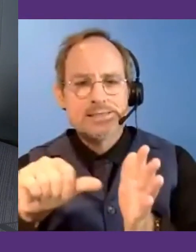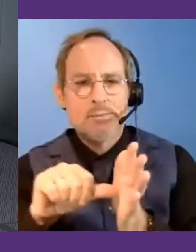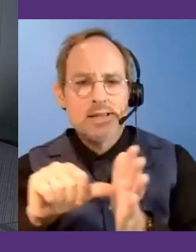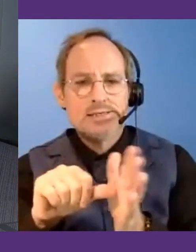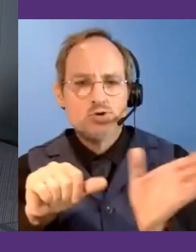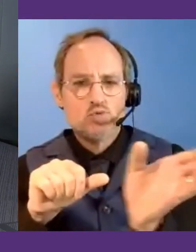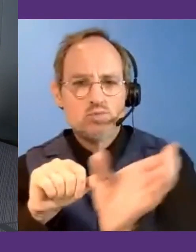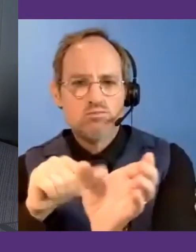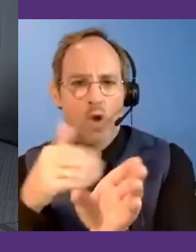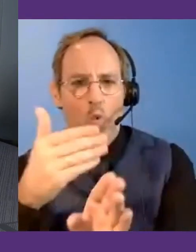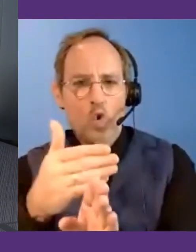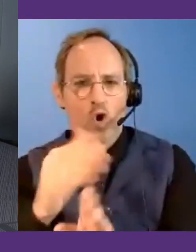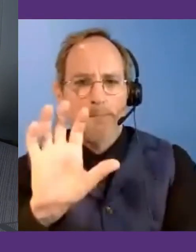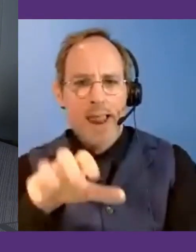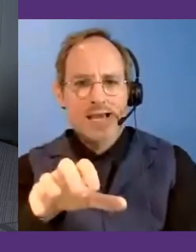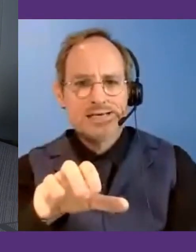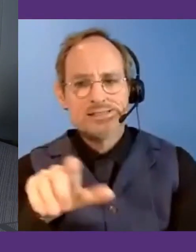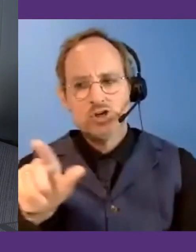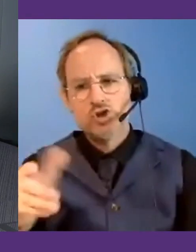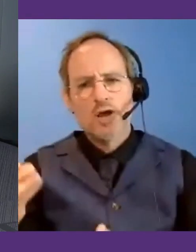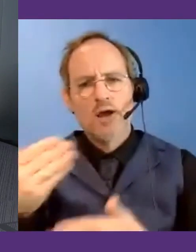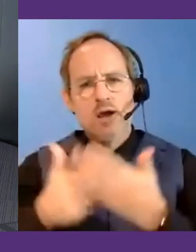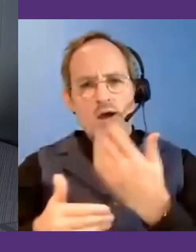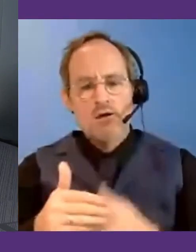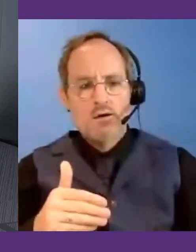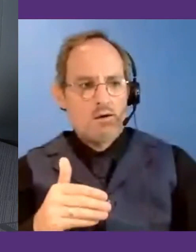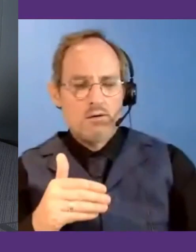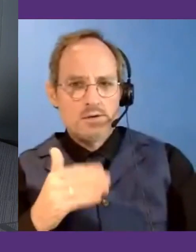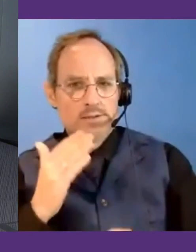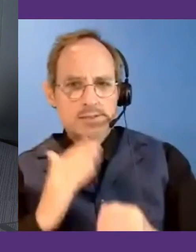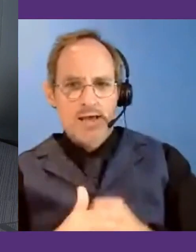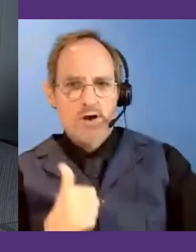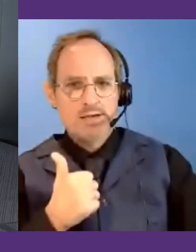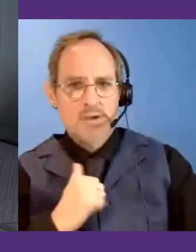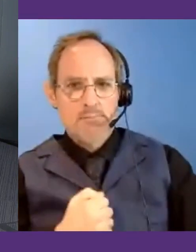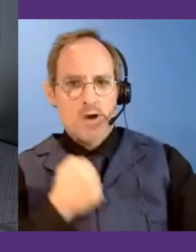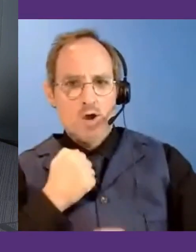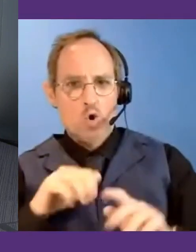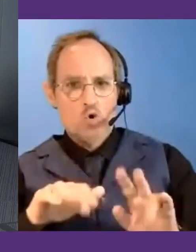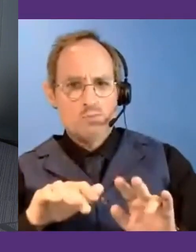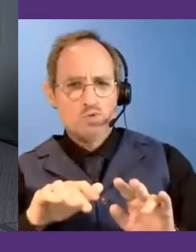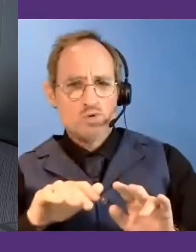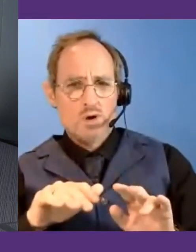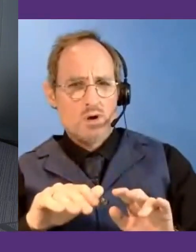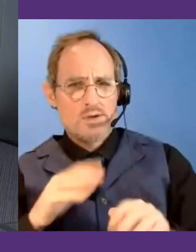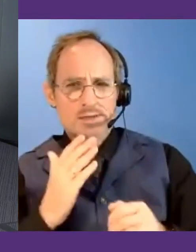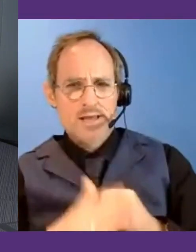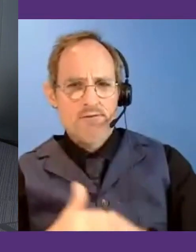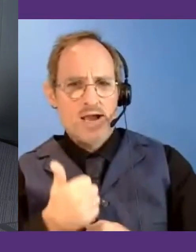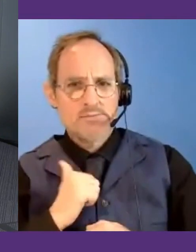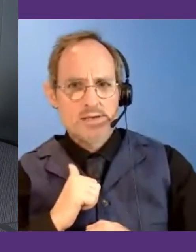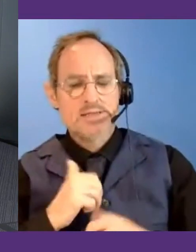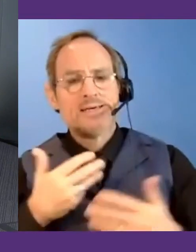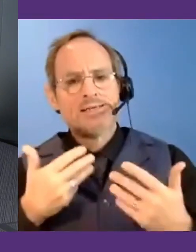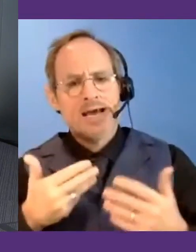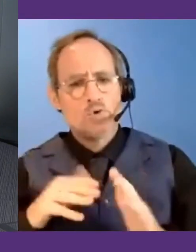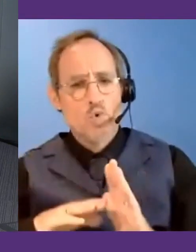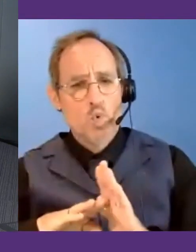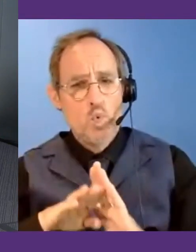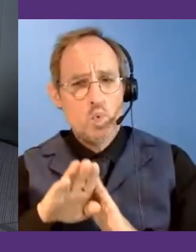thought I'd have my own computer. And she's been absolutely flying. So you're making an enormous difference.